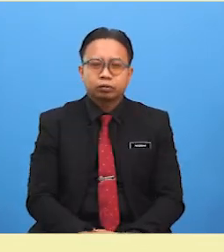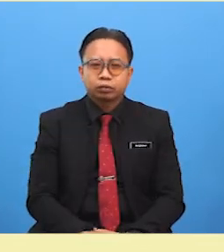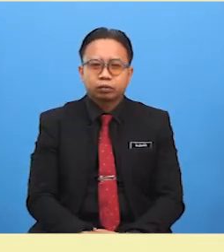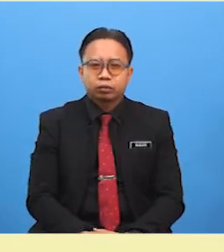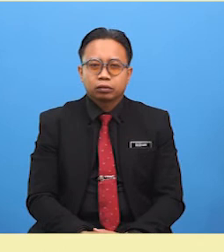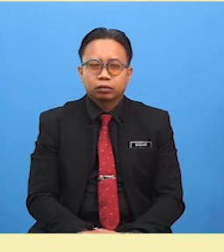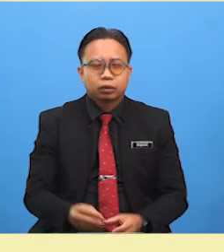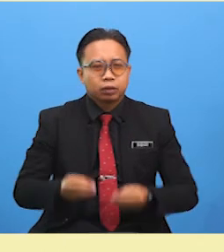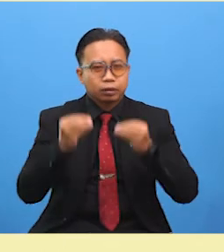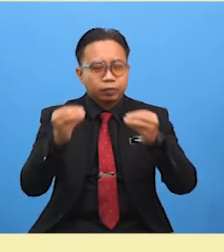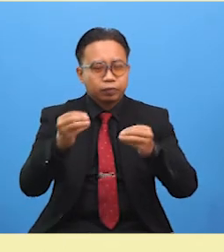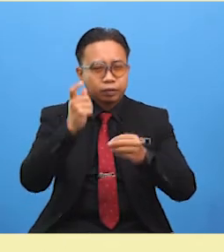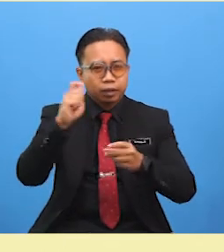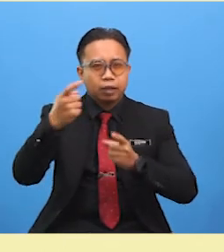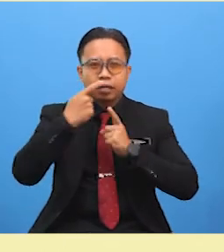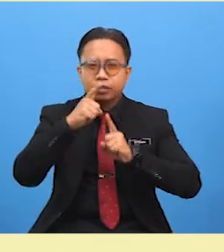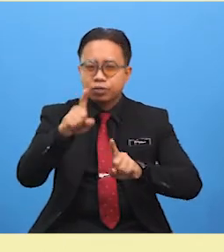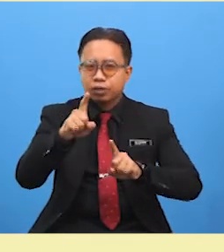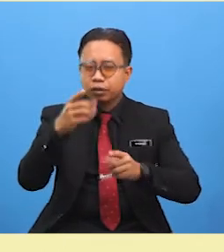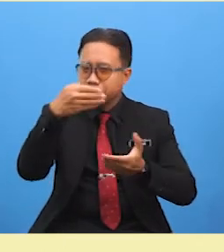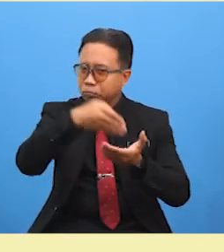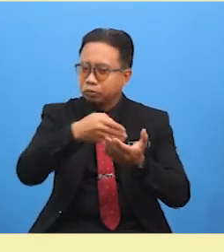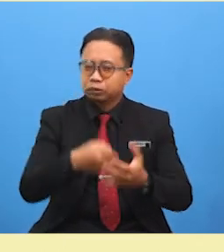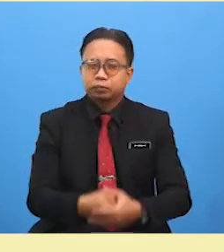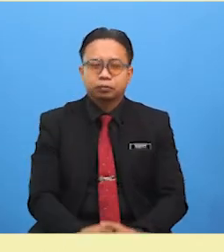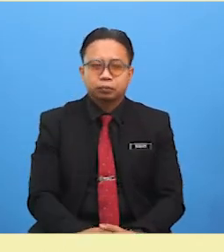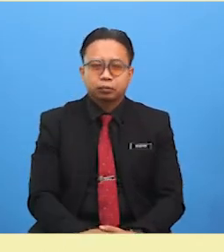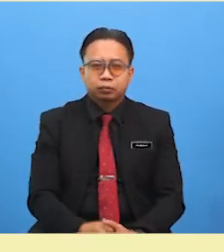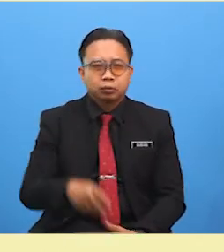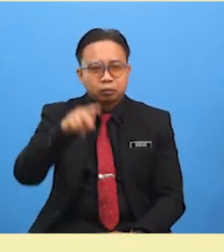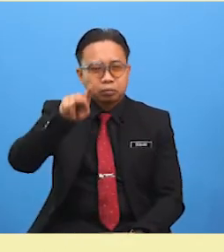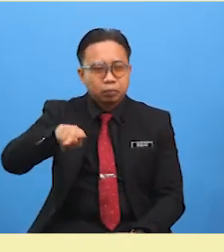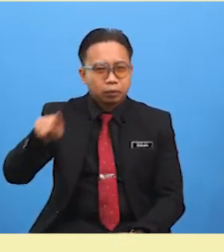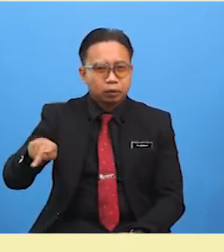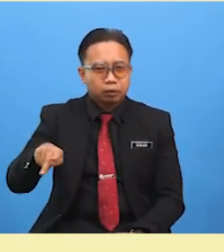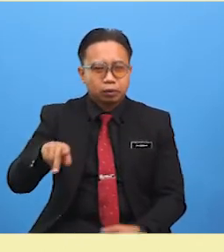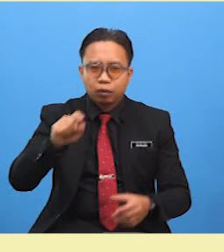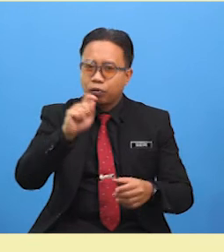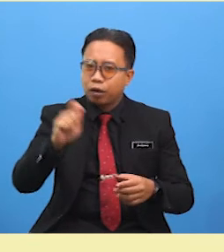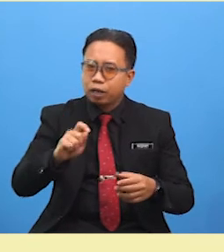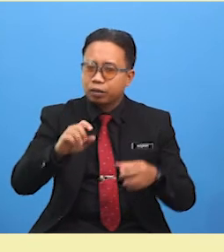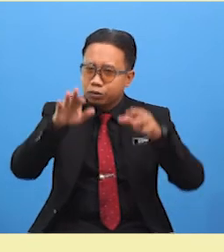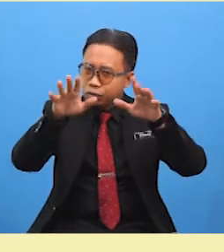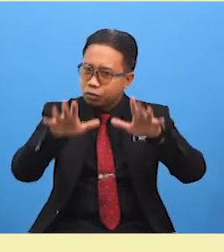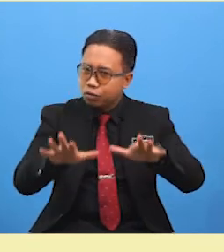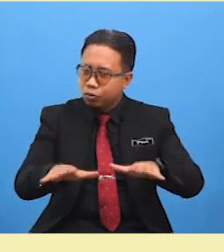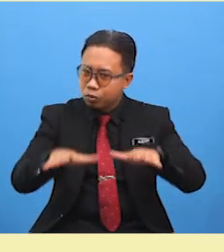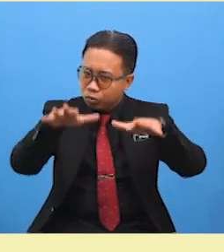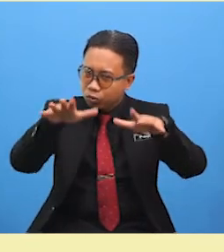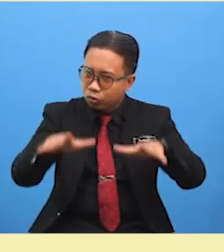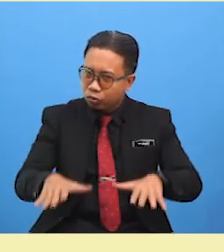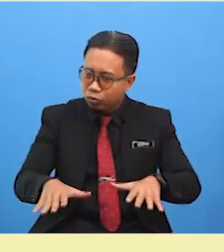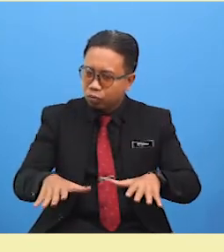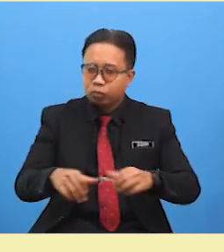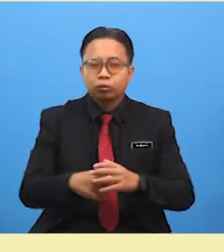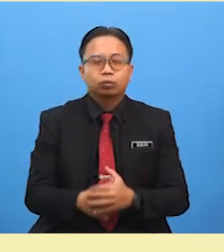in thieves has given us the answers again. People actually ride snowmobiles on